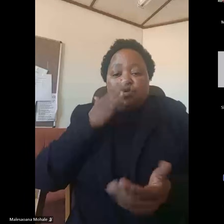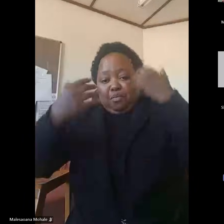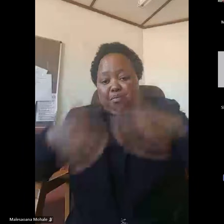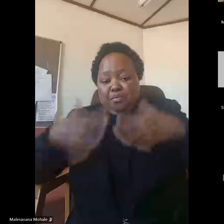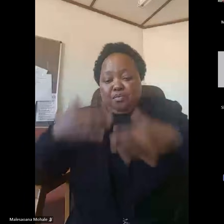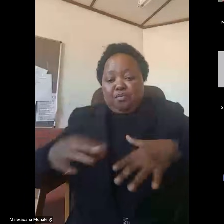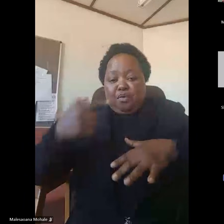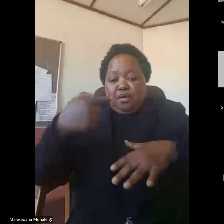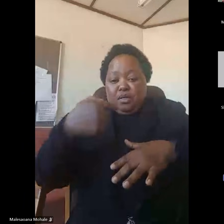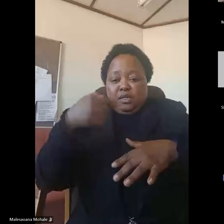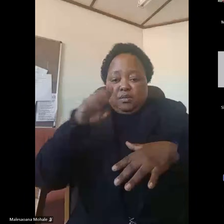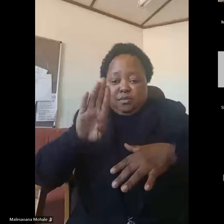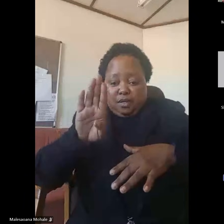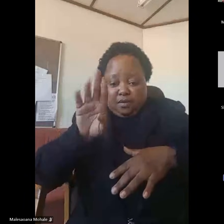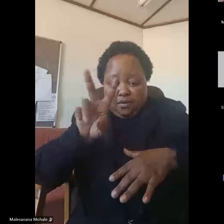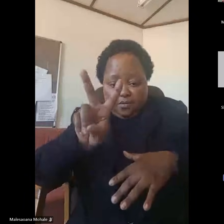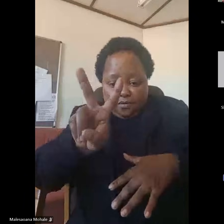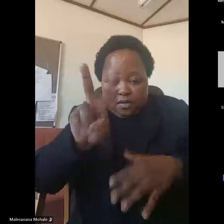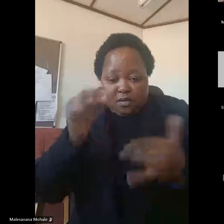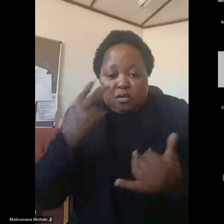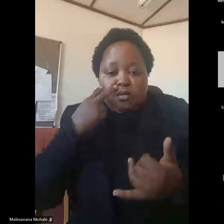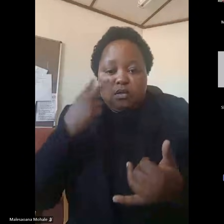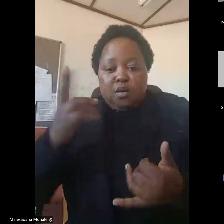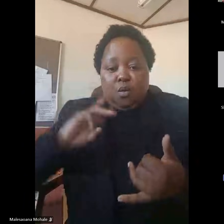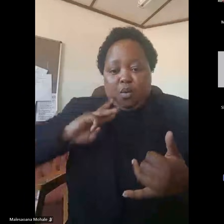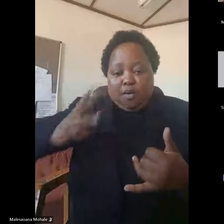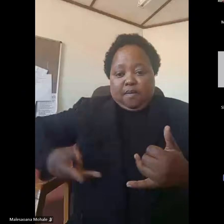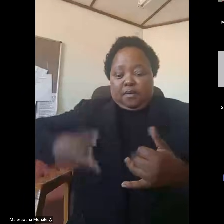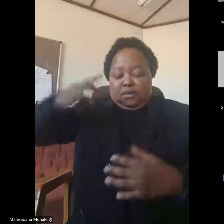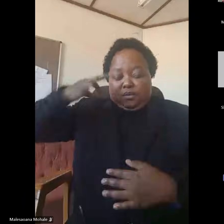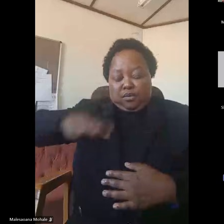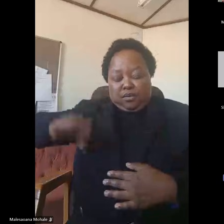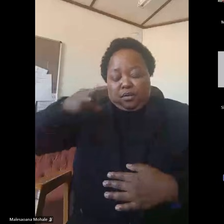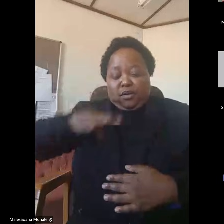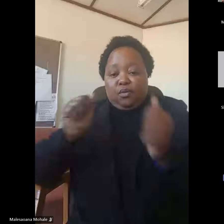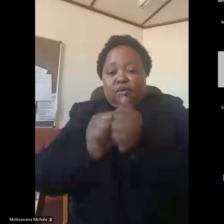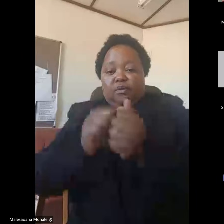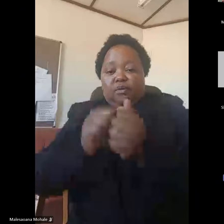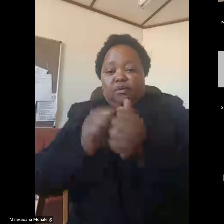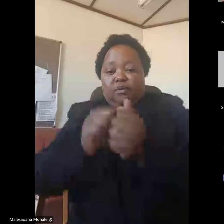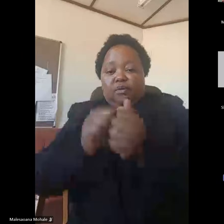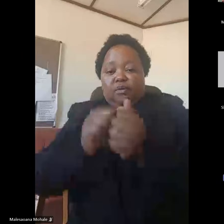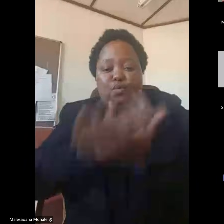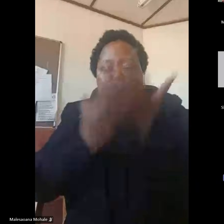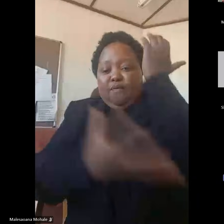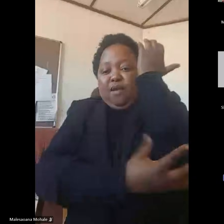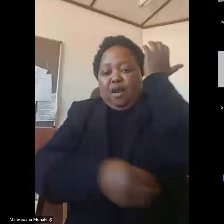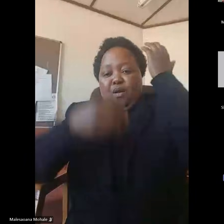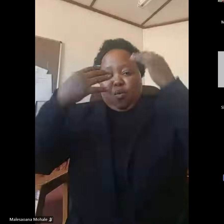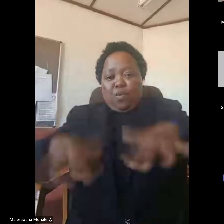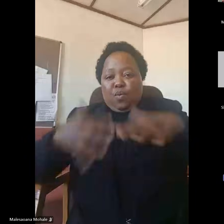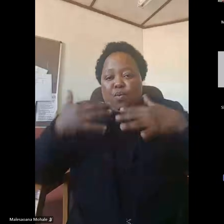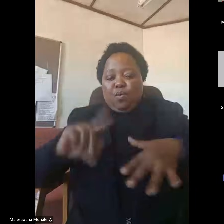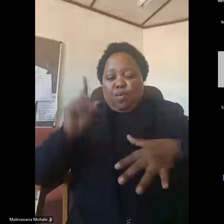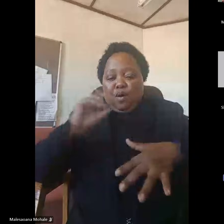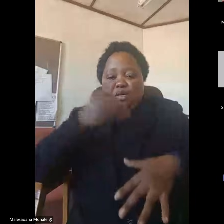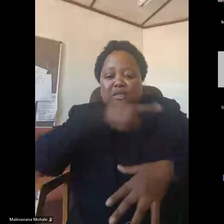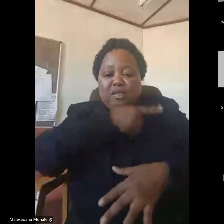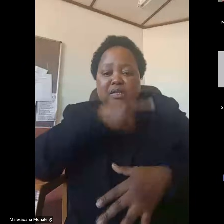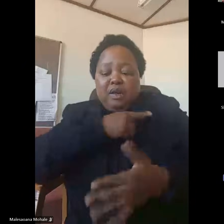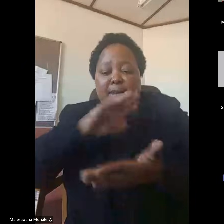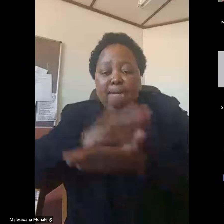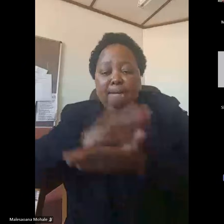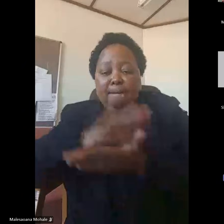find that women and girls with disabilities are highly vulnerable to gender-based violence because of their gender